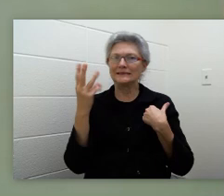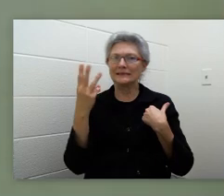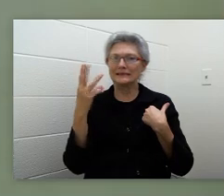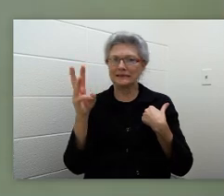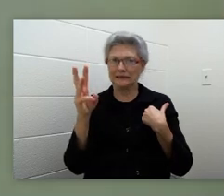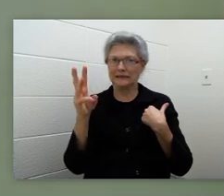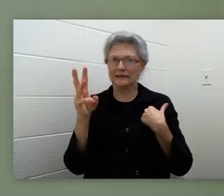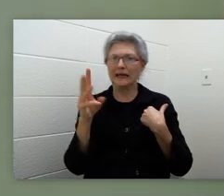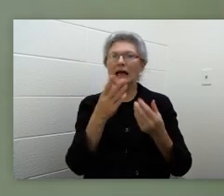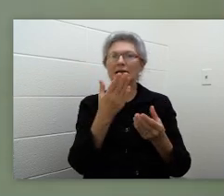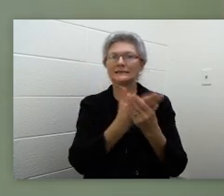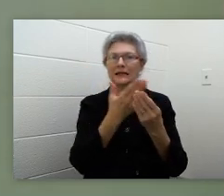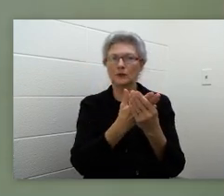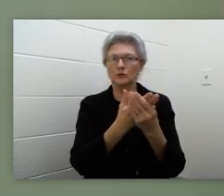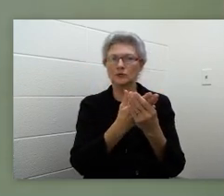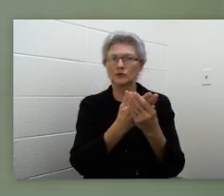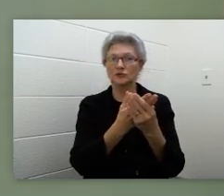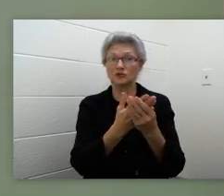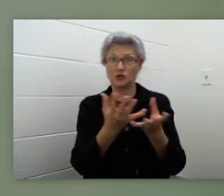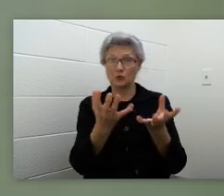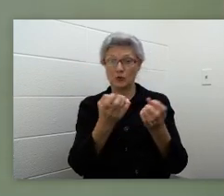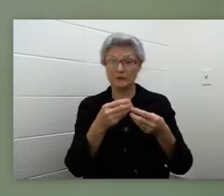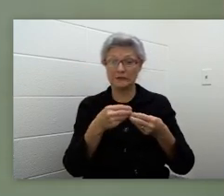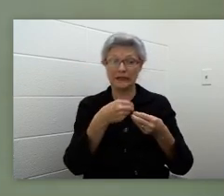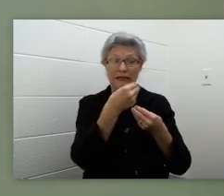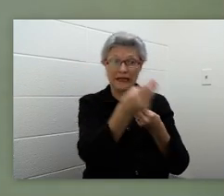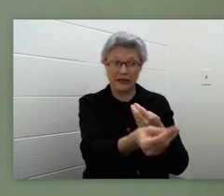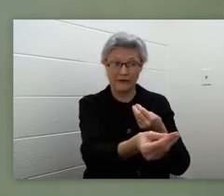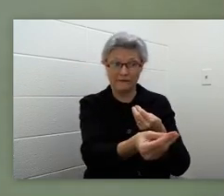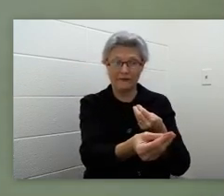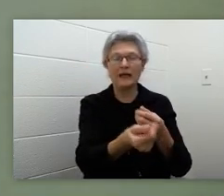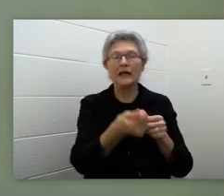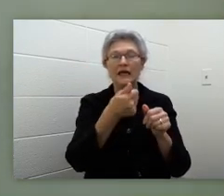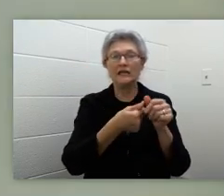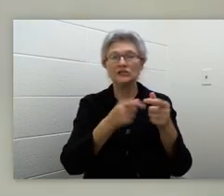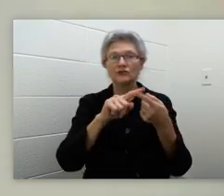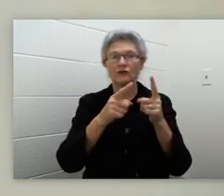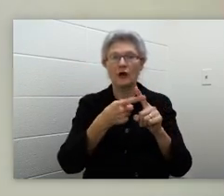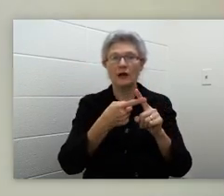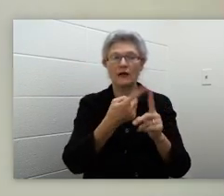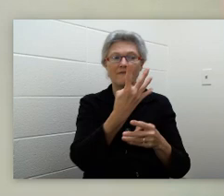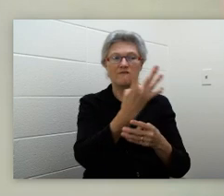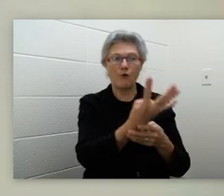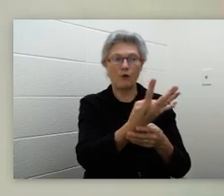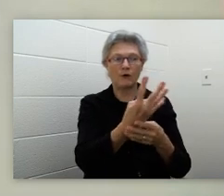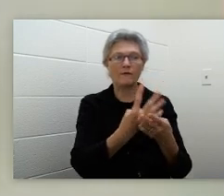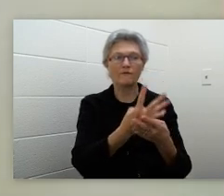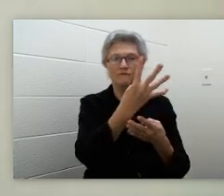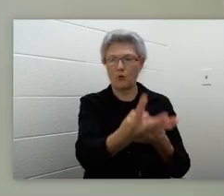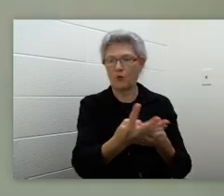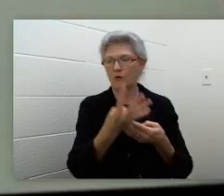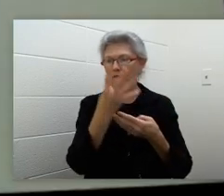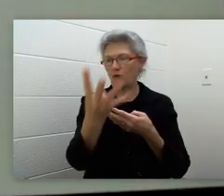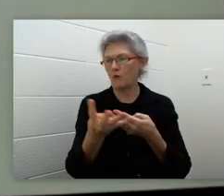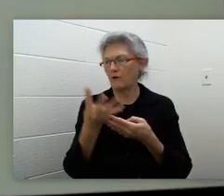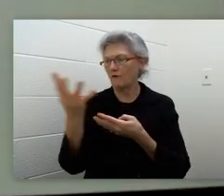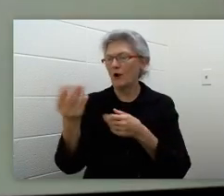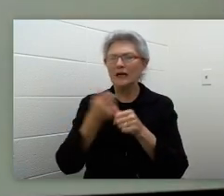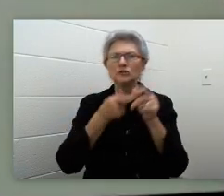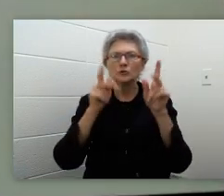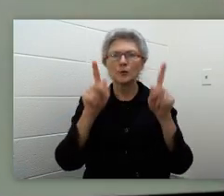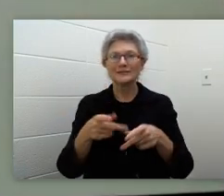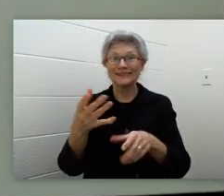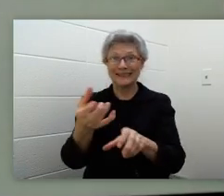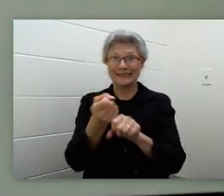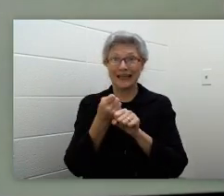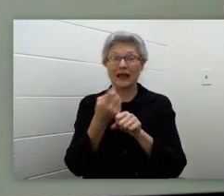has 16 tacos. And she wants to give each of her friends 4 tacos. So each person is getting